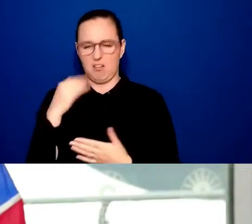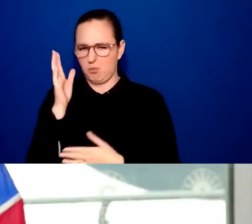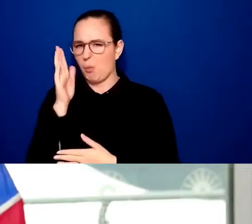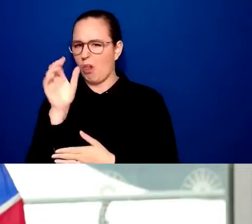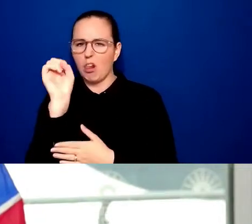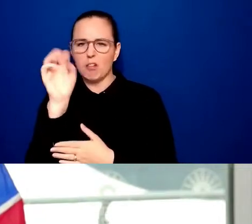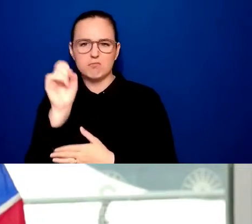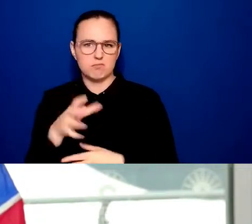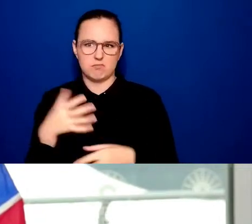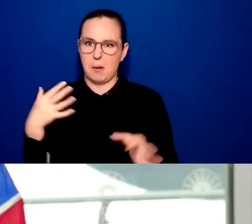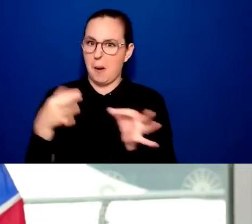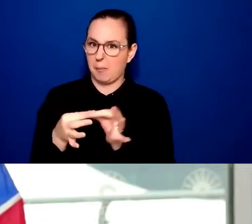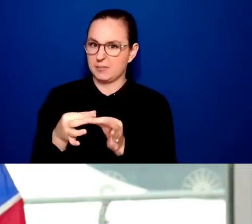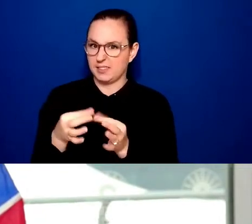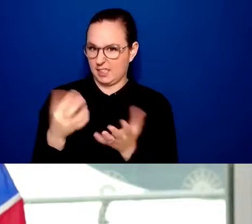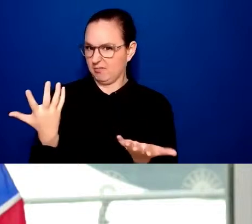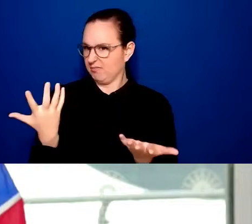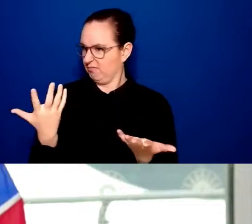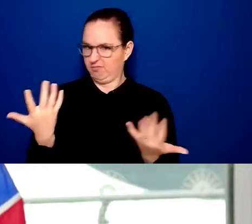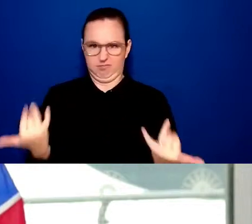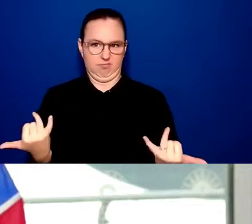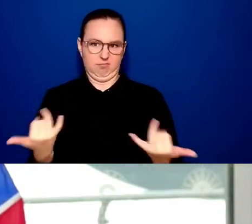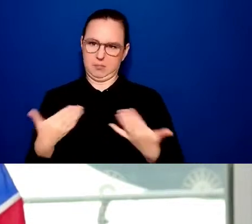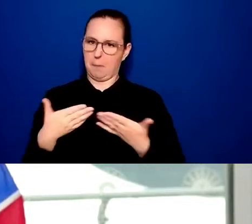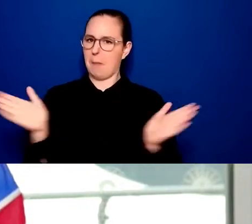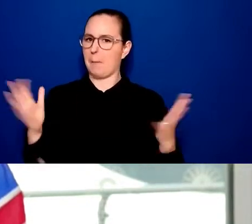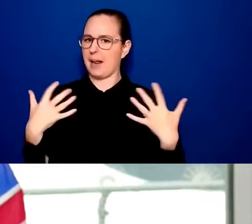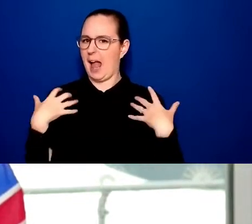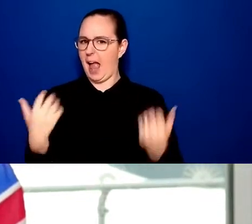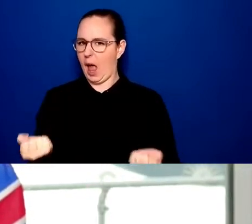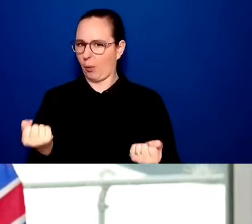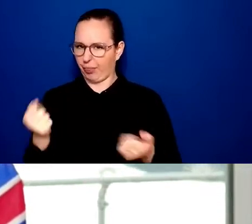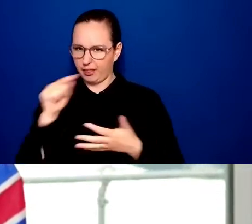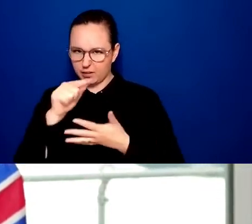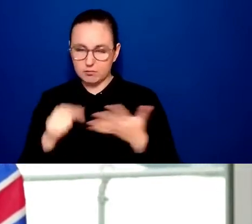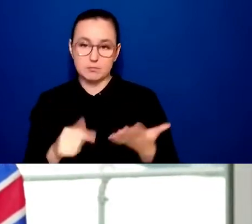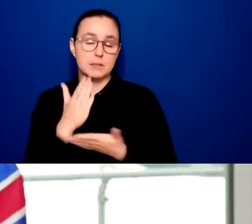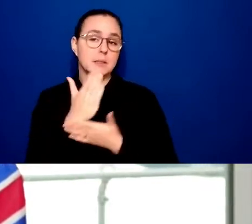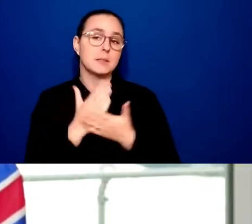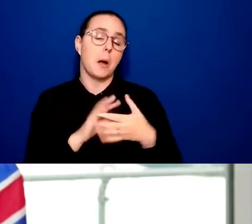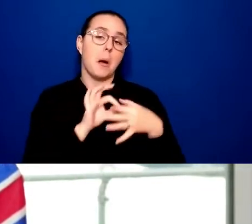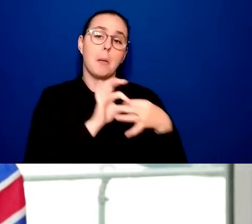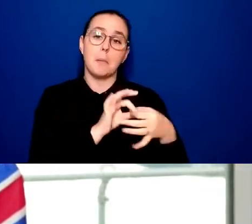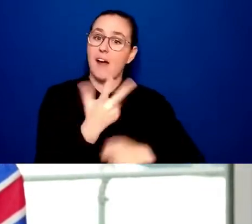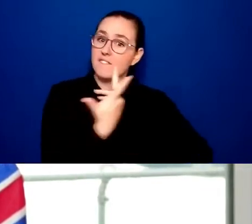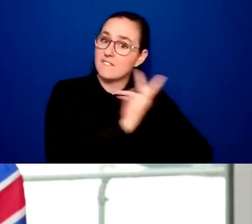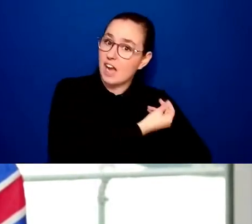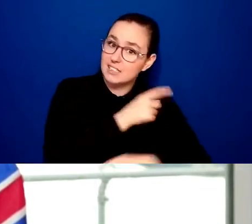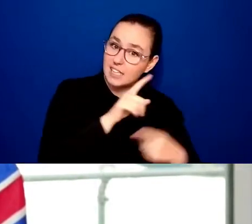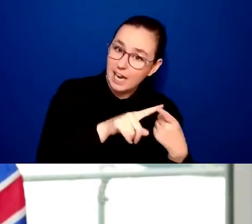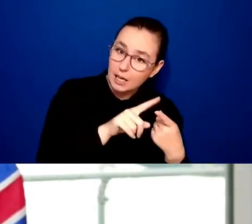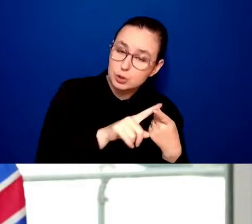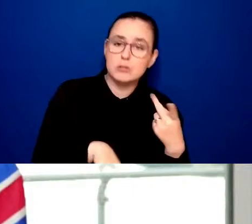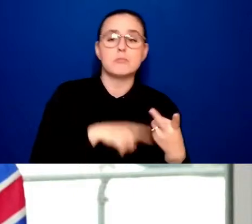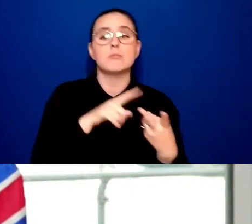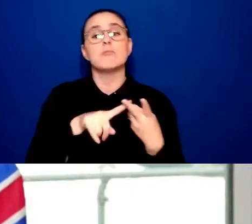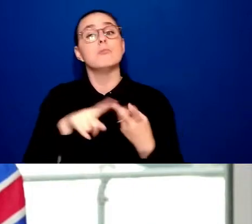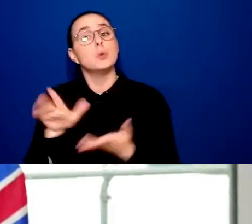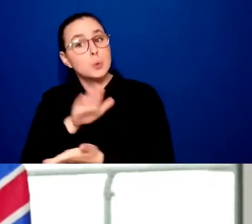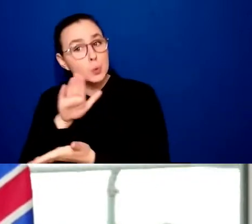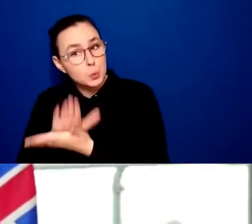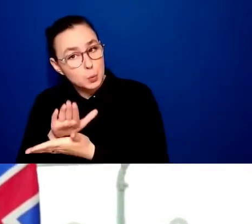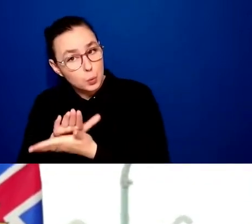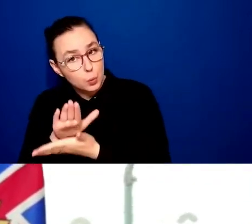health response. So there's some aspects around vaccination, and then there's some aspects around schools. So as Minister Dix